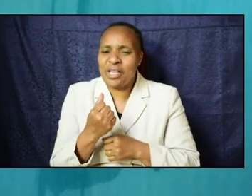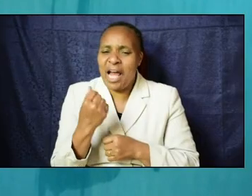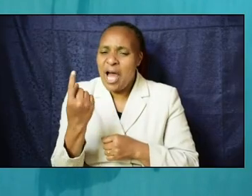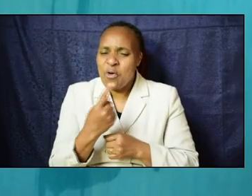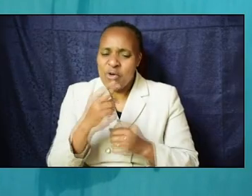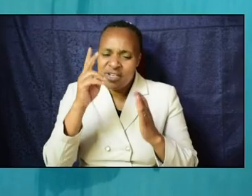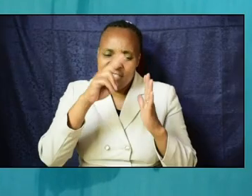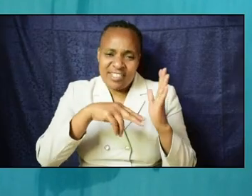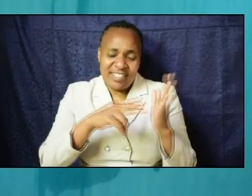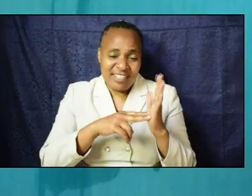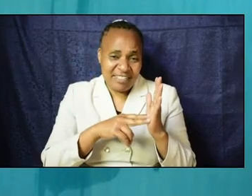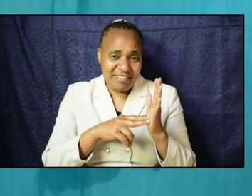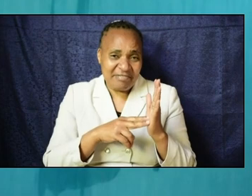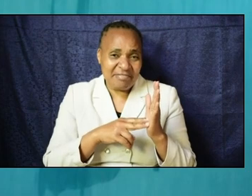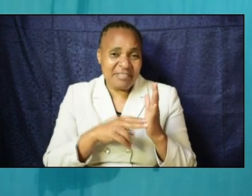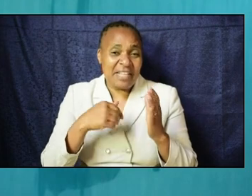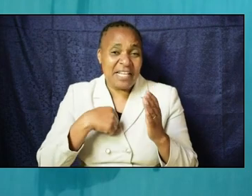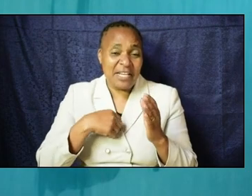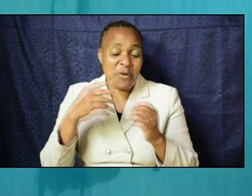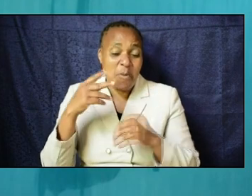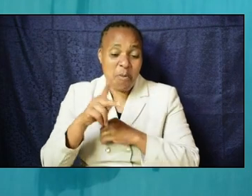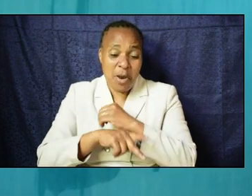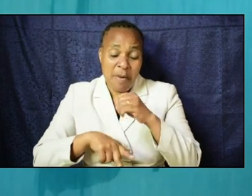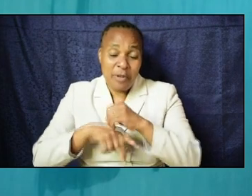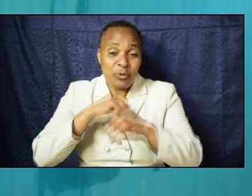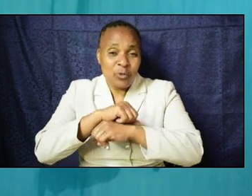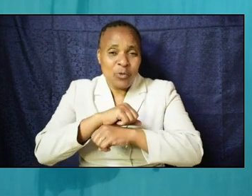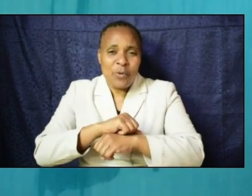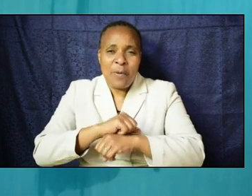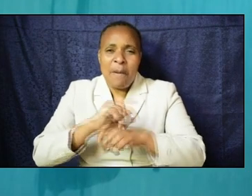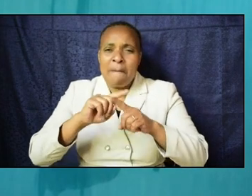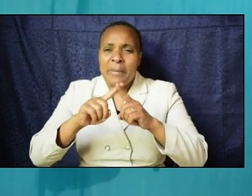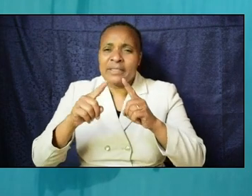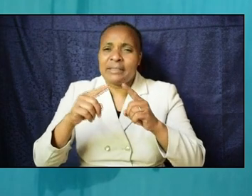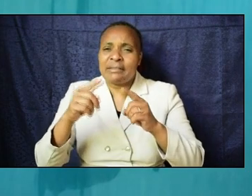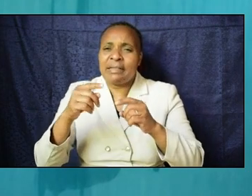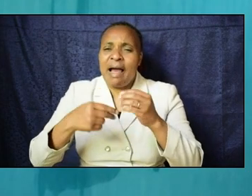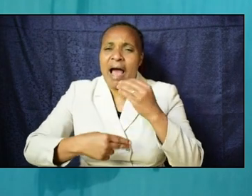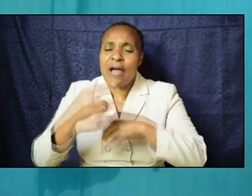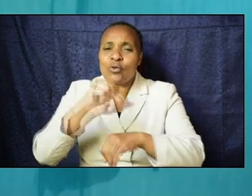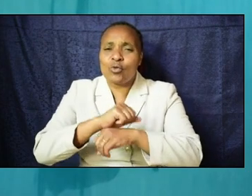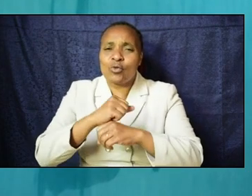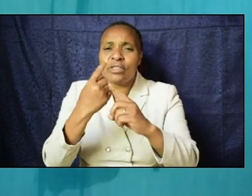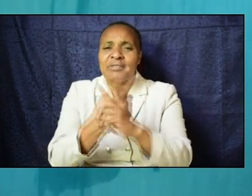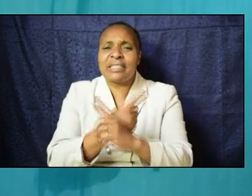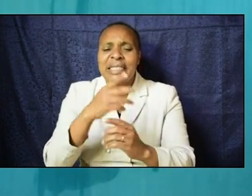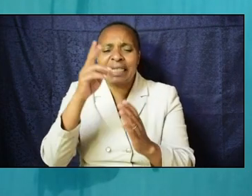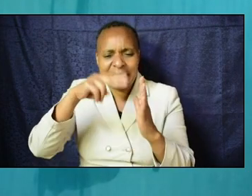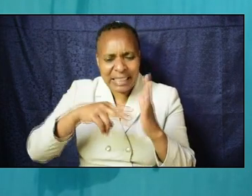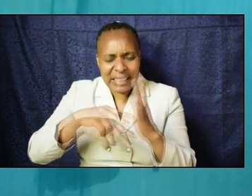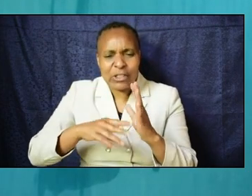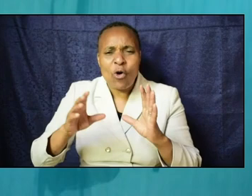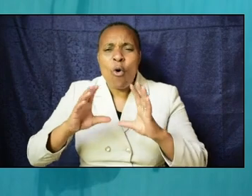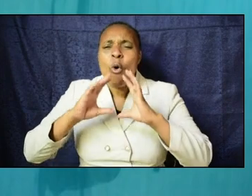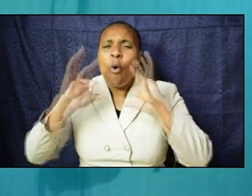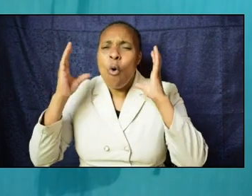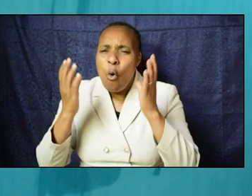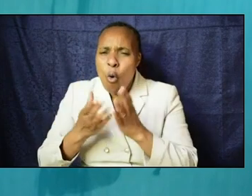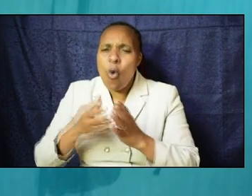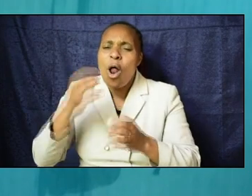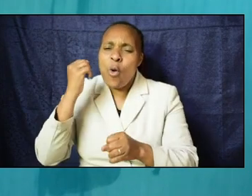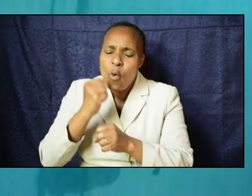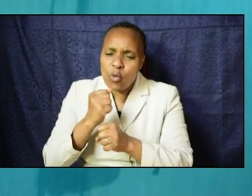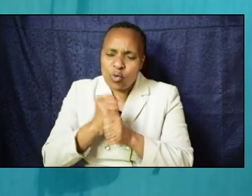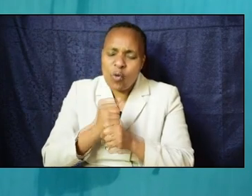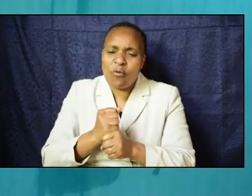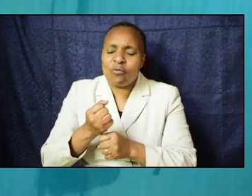reading while I was in primary school. In high school, it was different. You had to read and you had to do a whole lot of manual